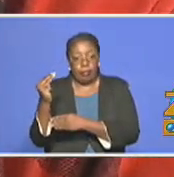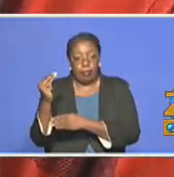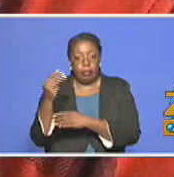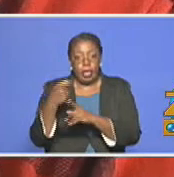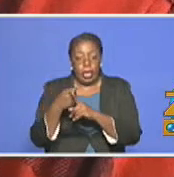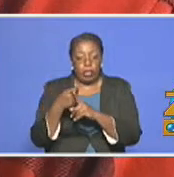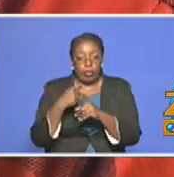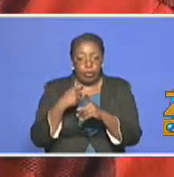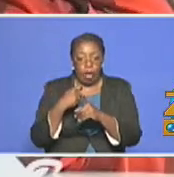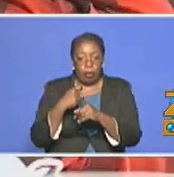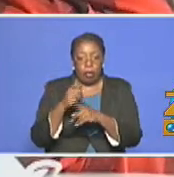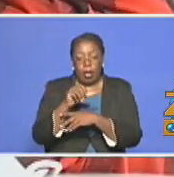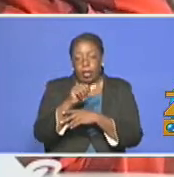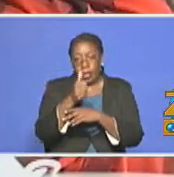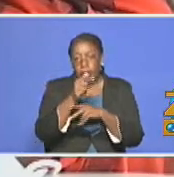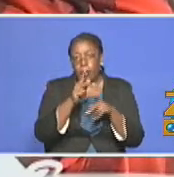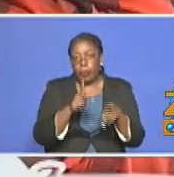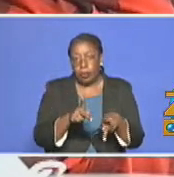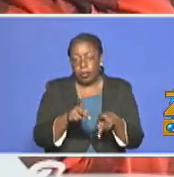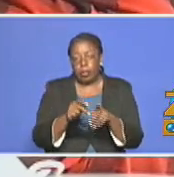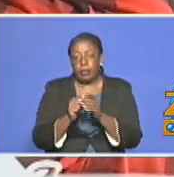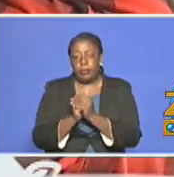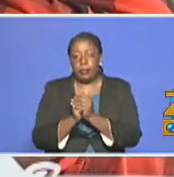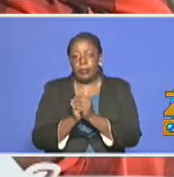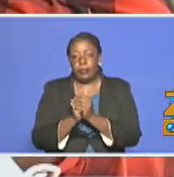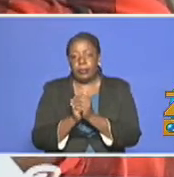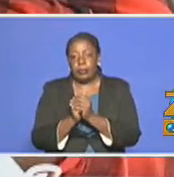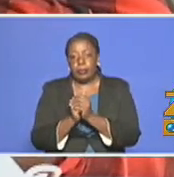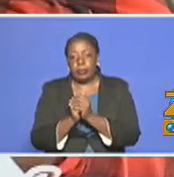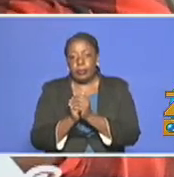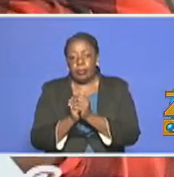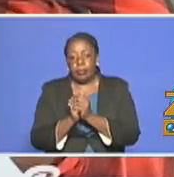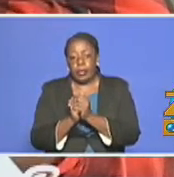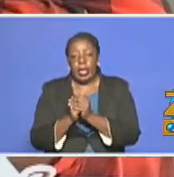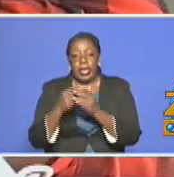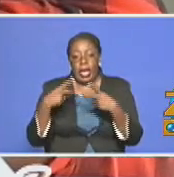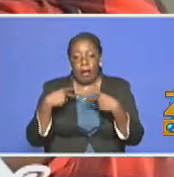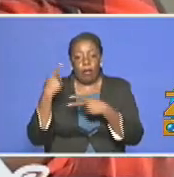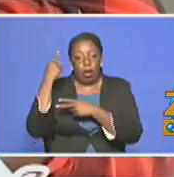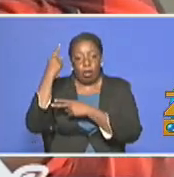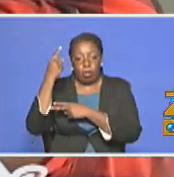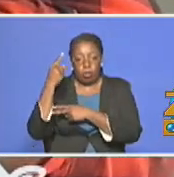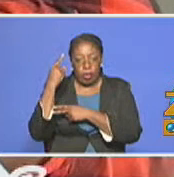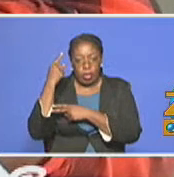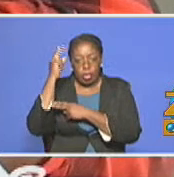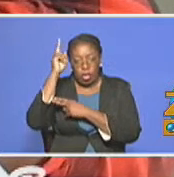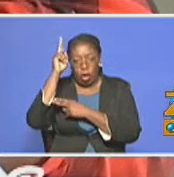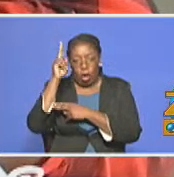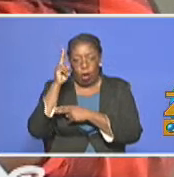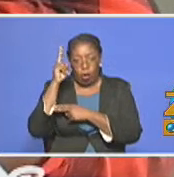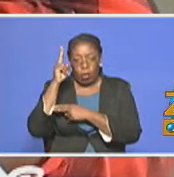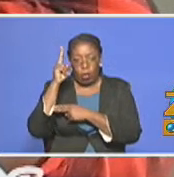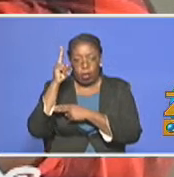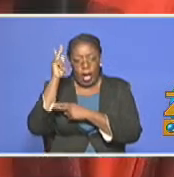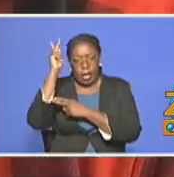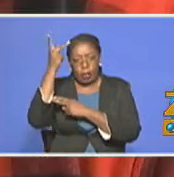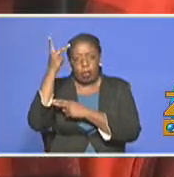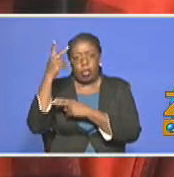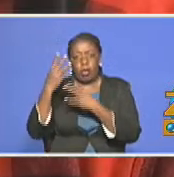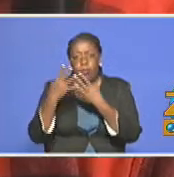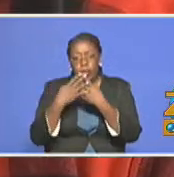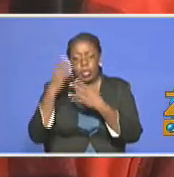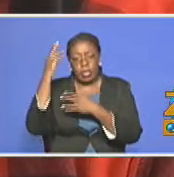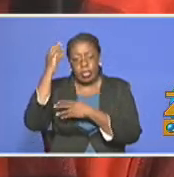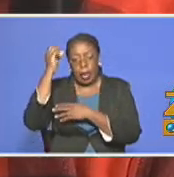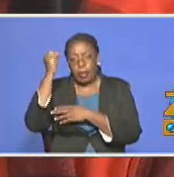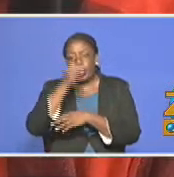the perspective of another, his alter ego, crazy uncle, and a self-proclaimed political prisoner, Thomas Hanna. I think